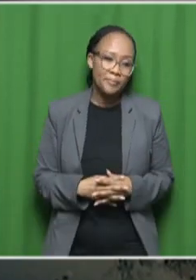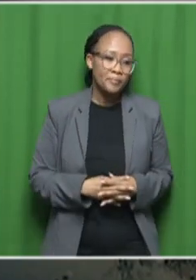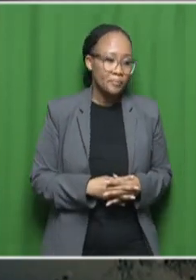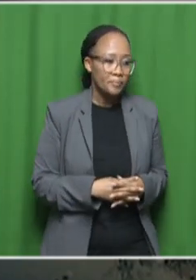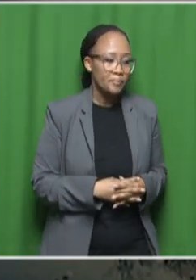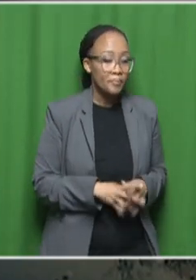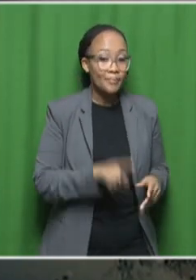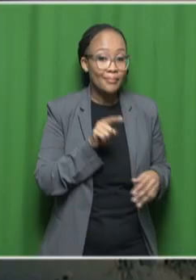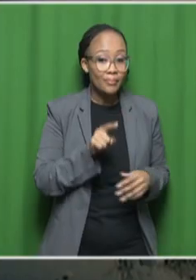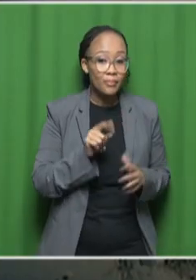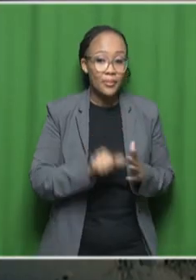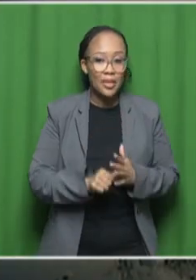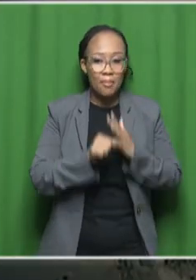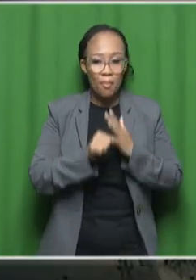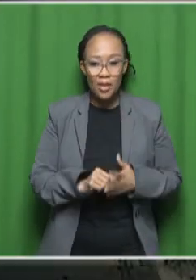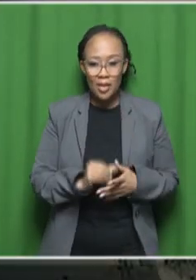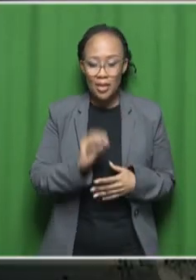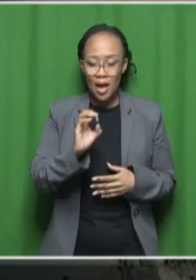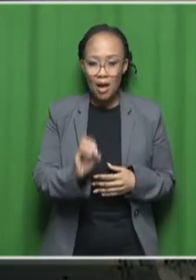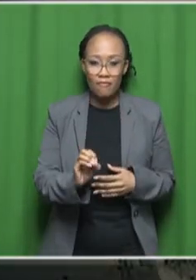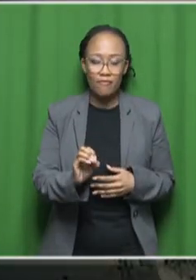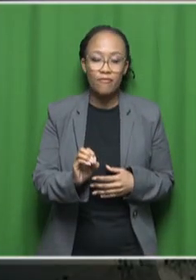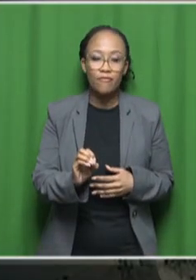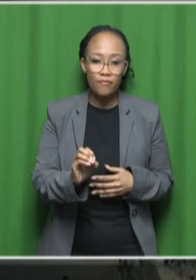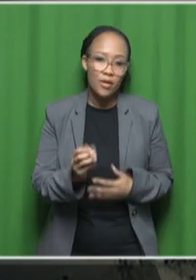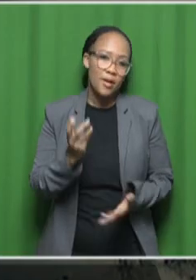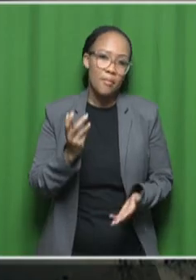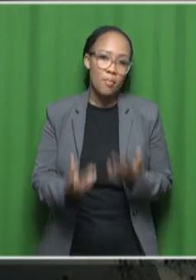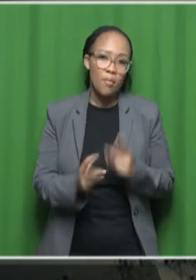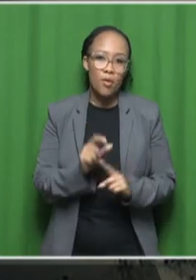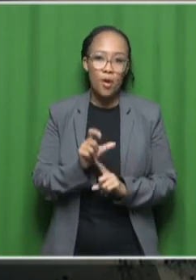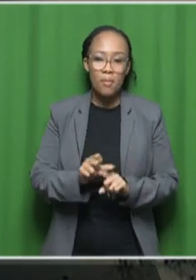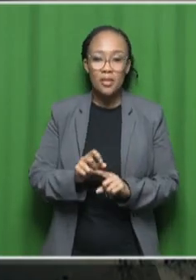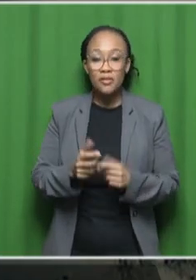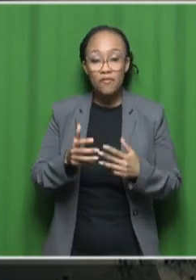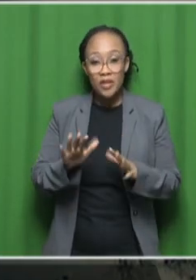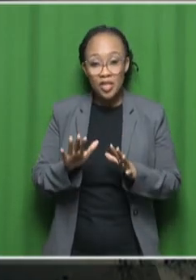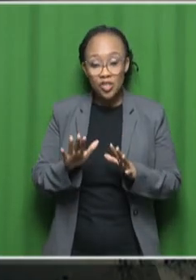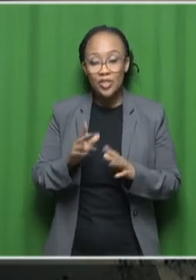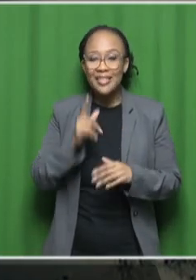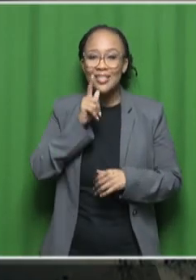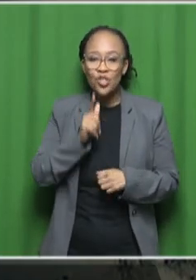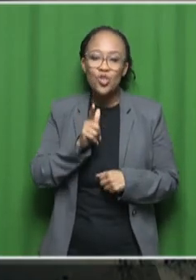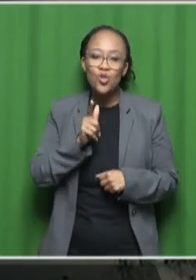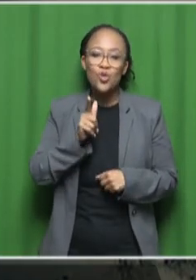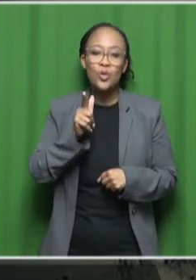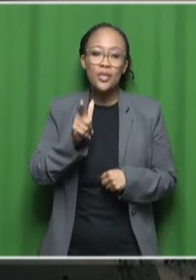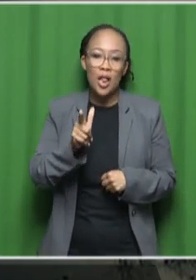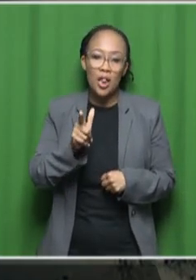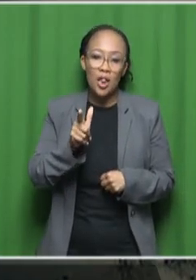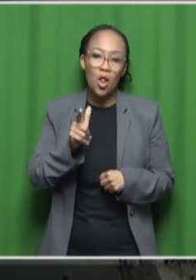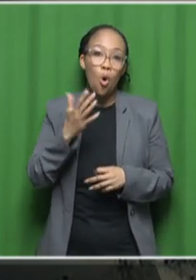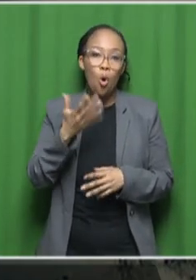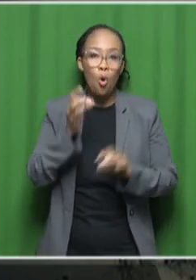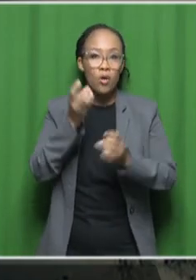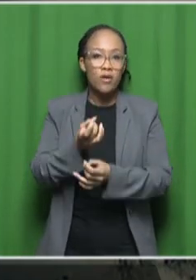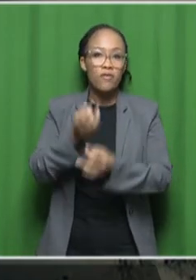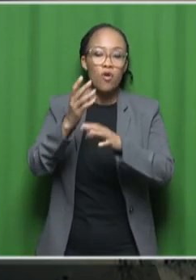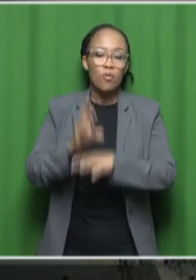because, unless perhaps someone is told about this, that they have to inform their medical